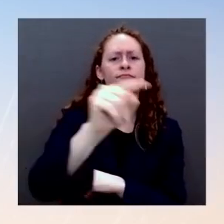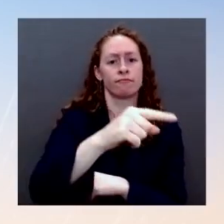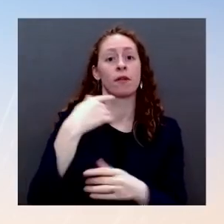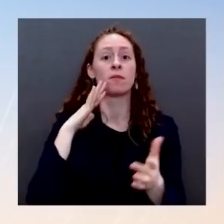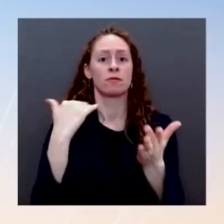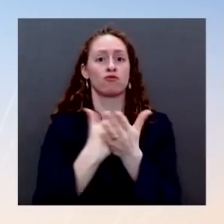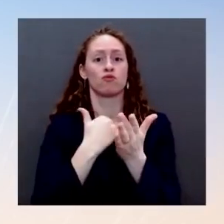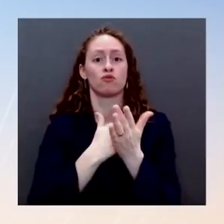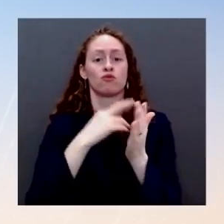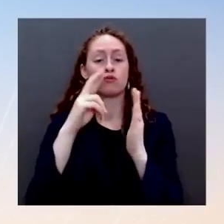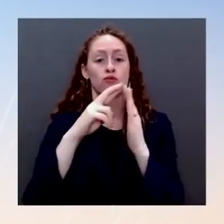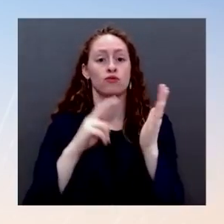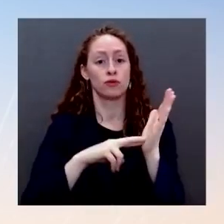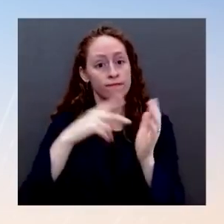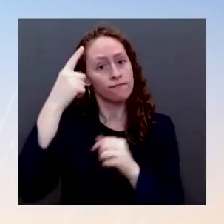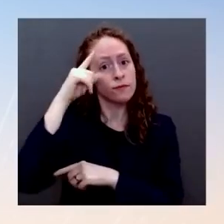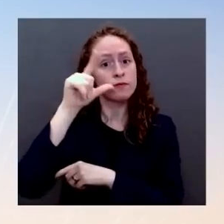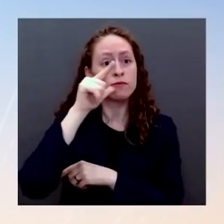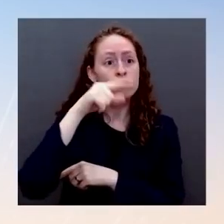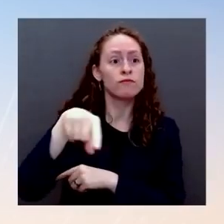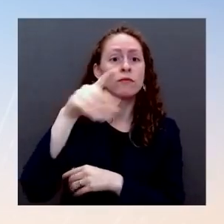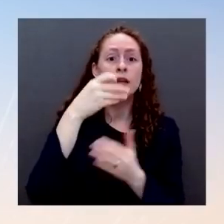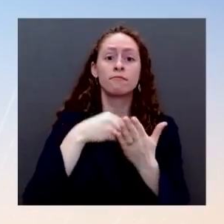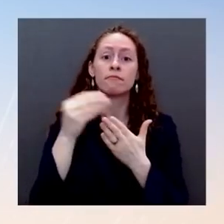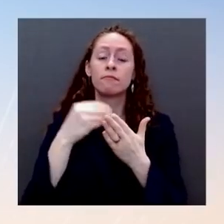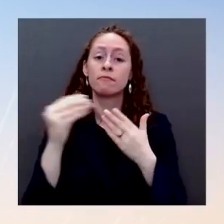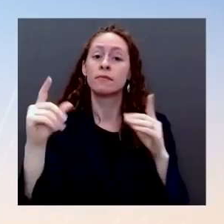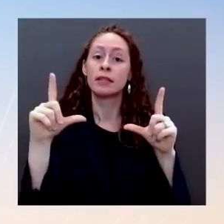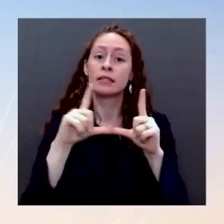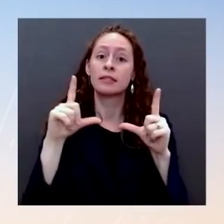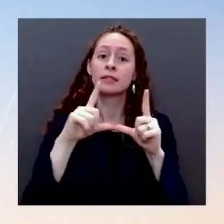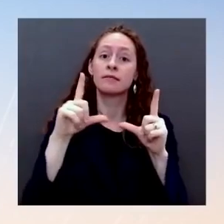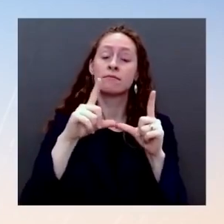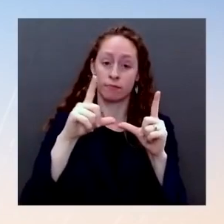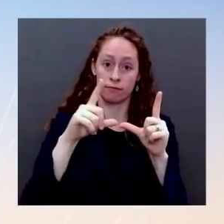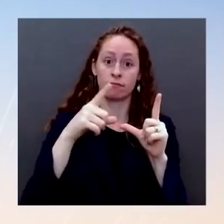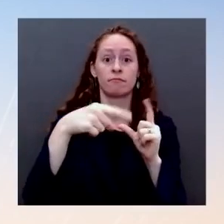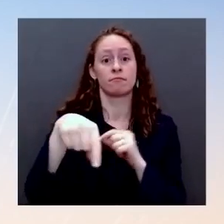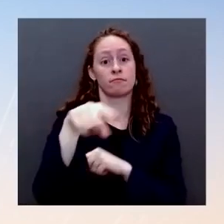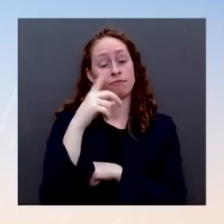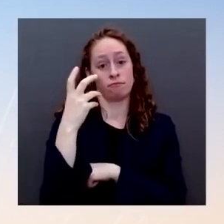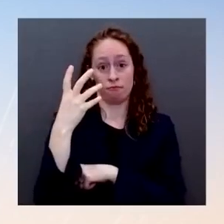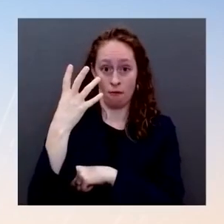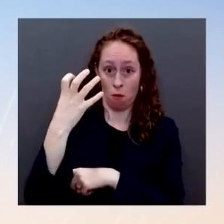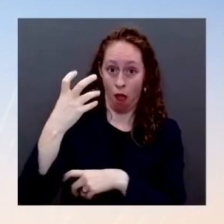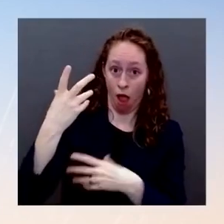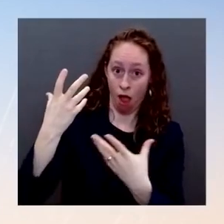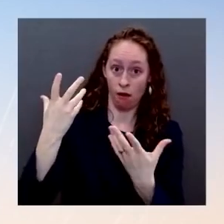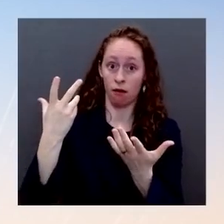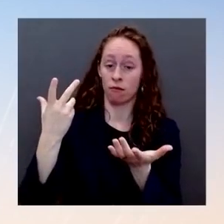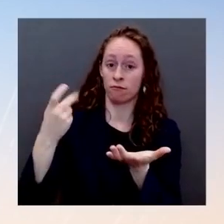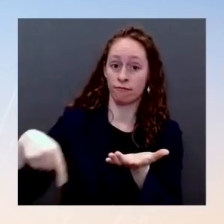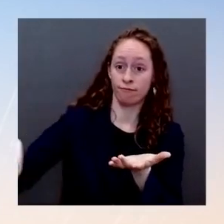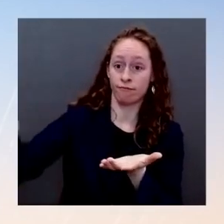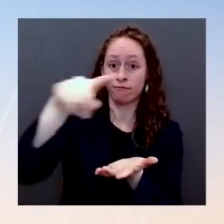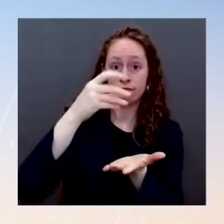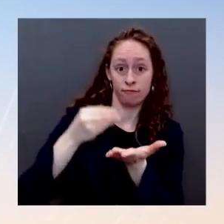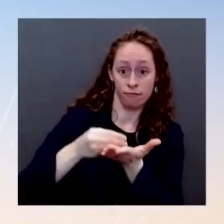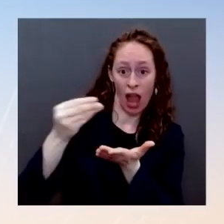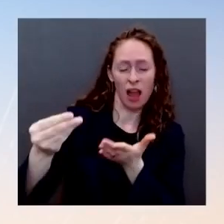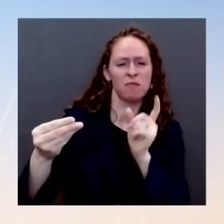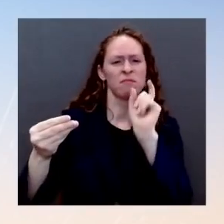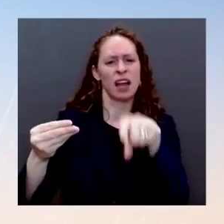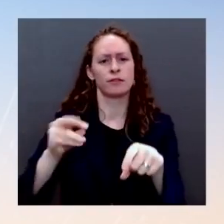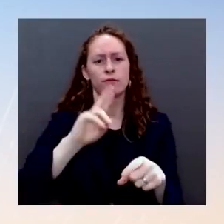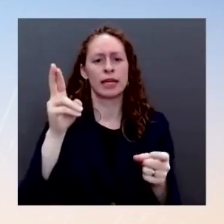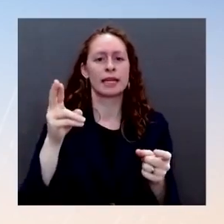devices that are compatible with the firearms they sell. Individuals who choose to keep a firearm have a responsibility to safely store their